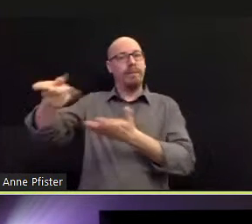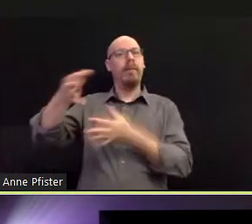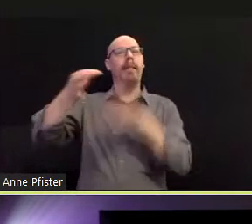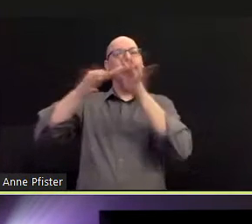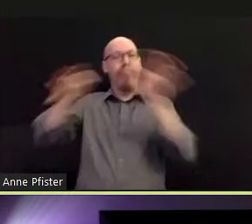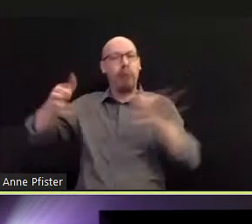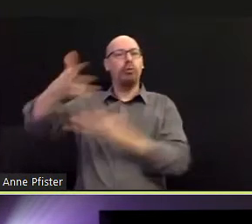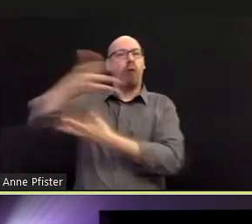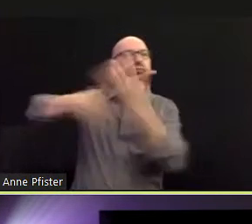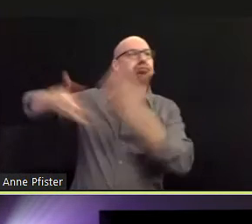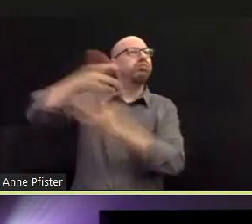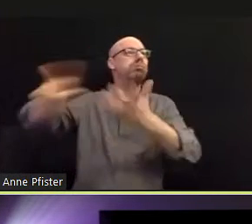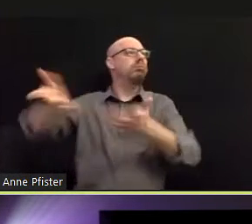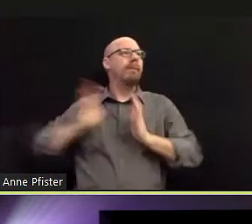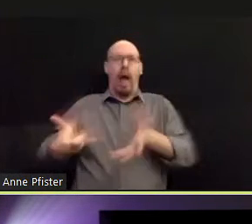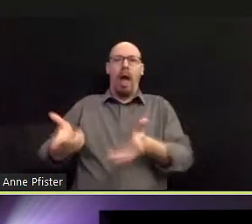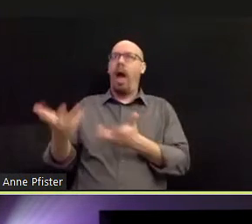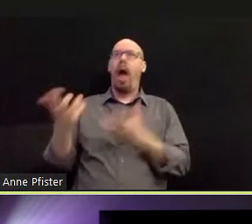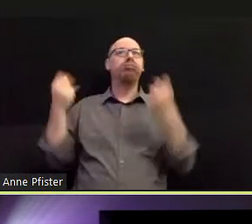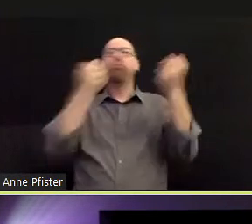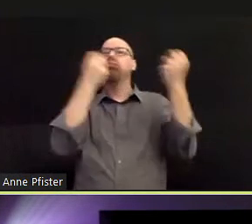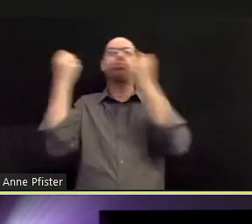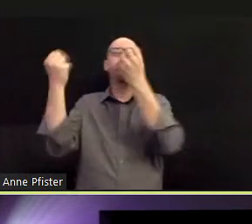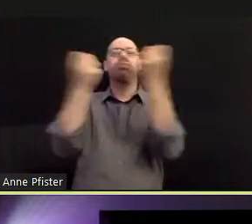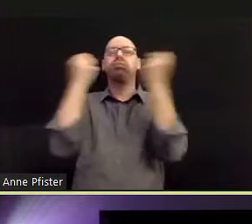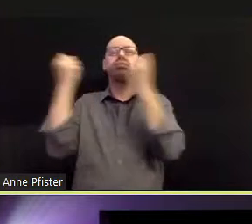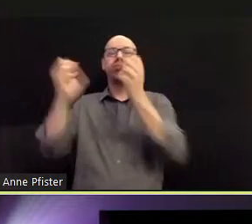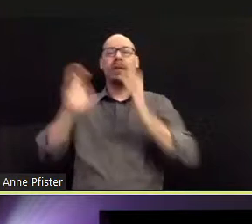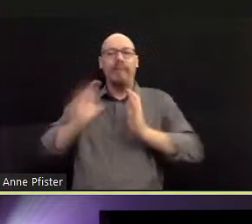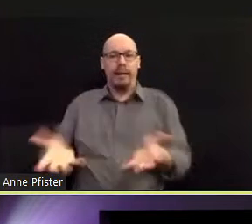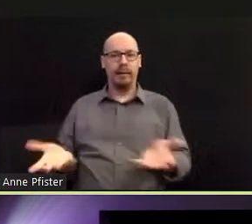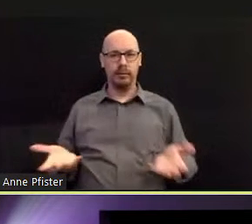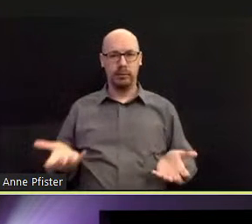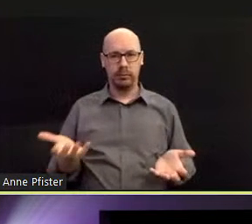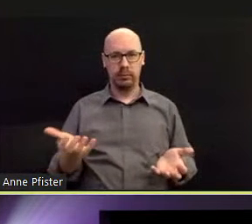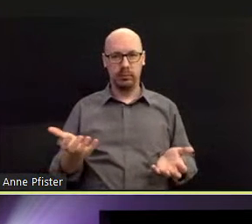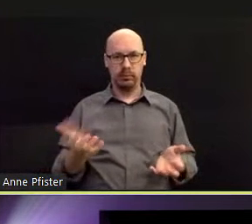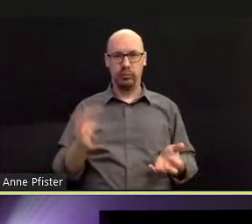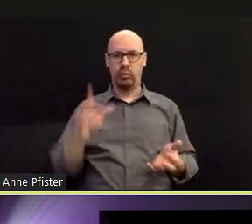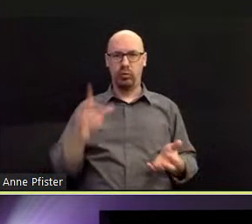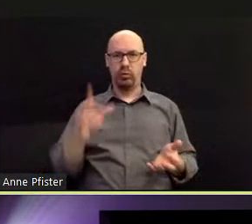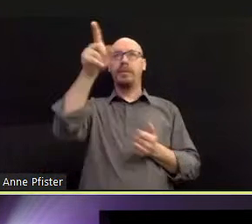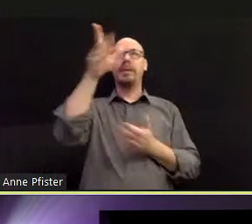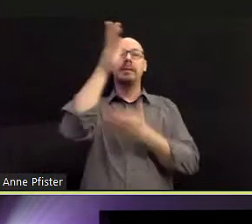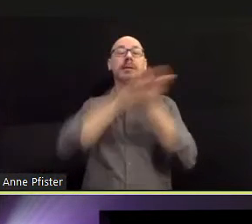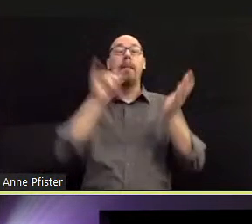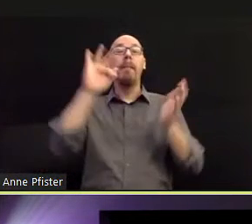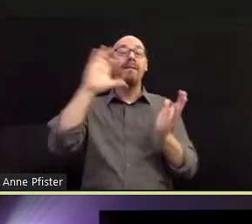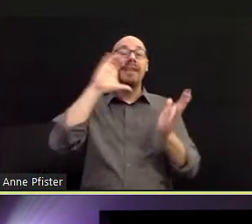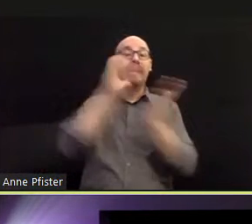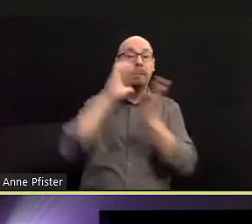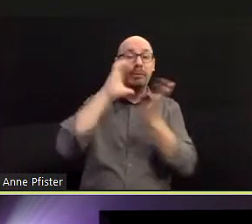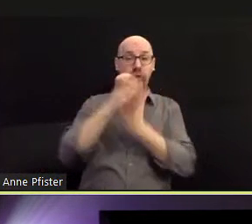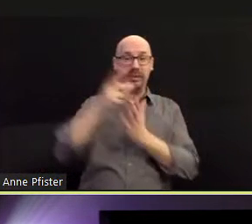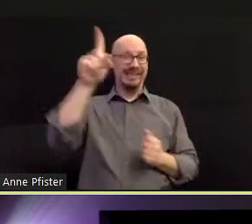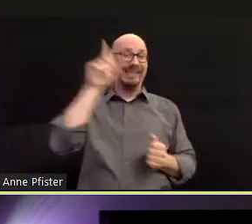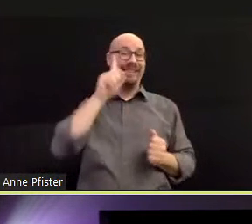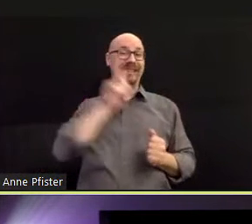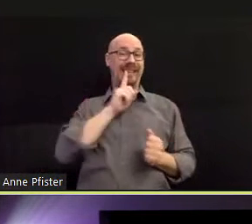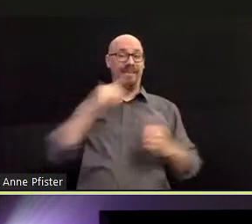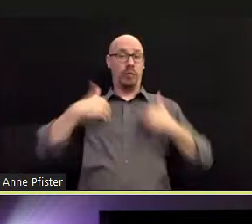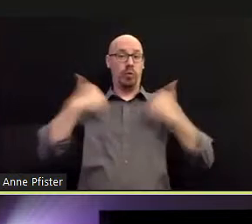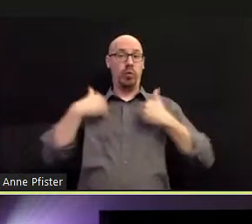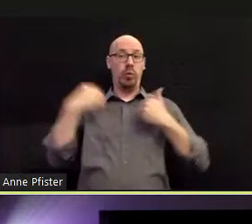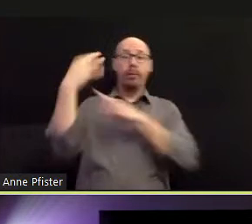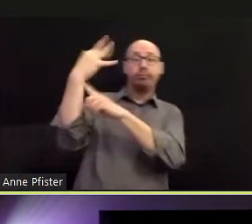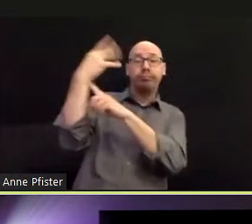is sign-based language socialization. So these are just a few of the images that some of these deaf youth took. And